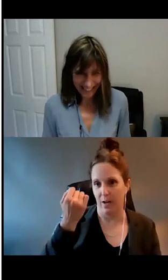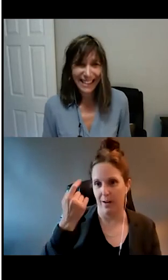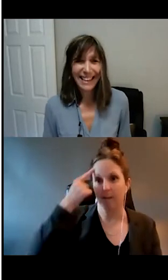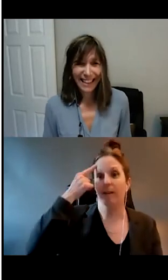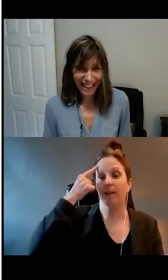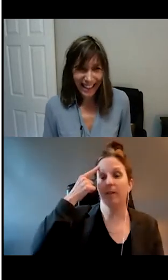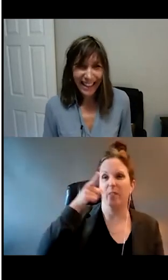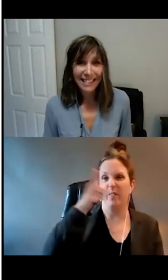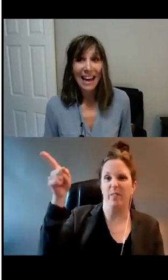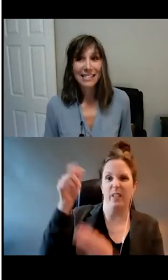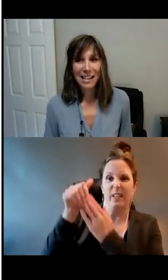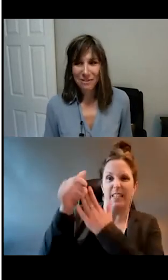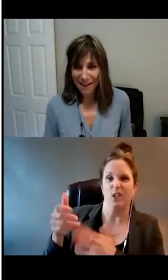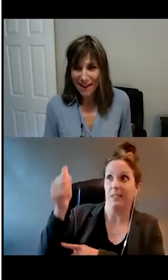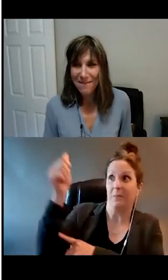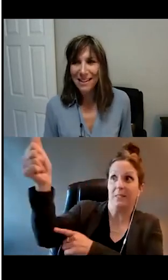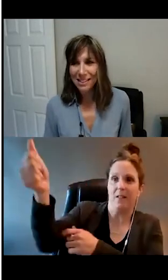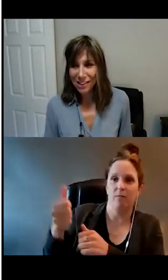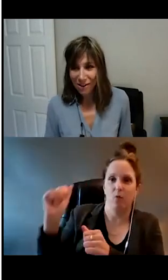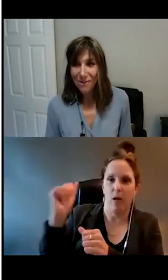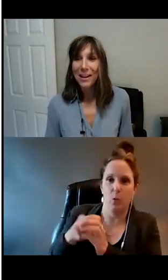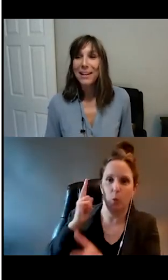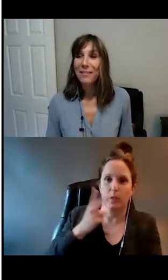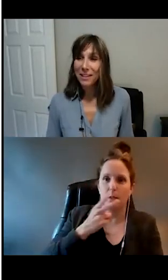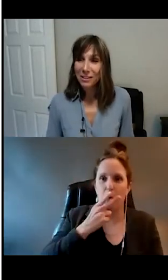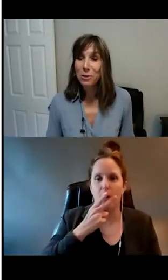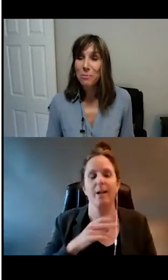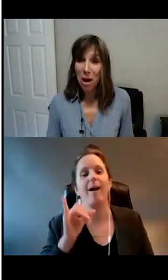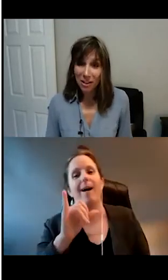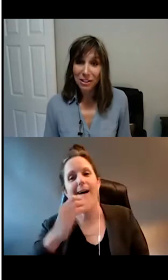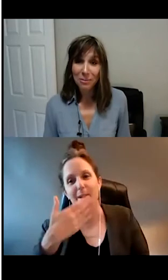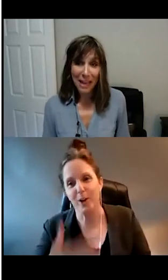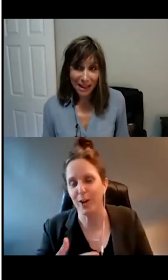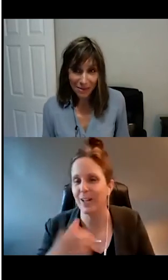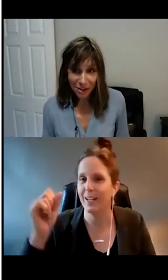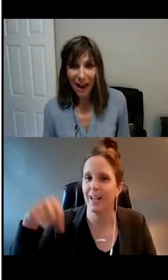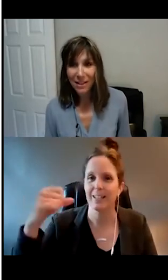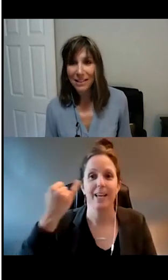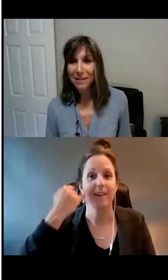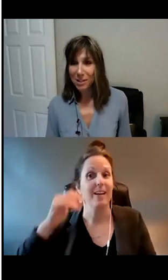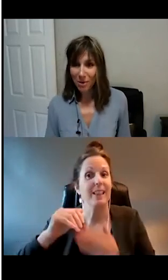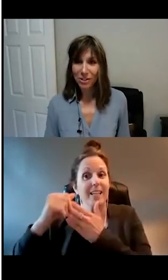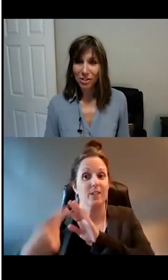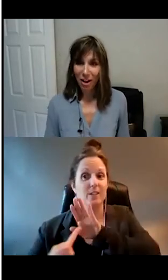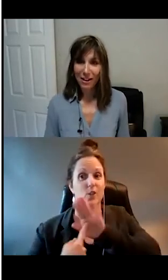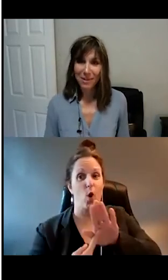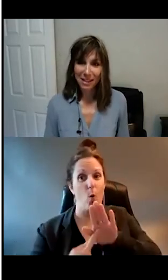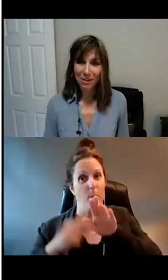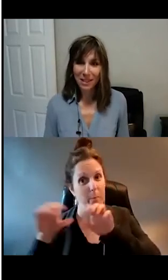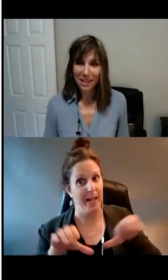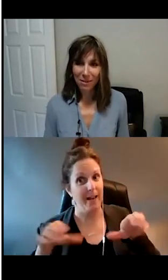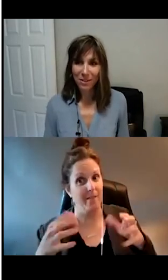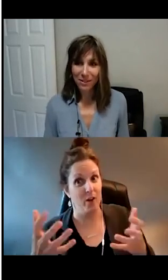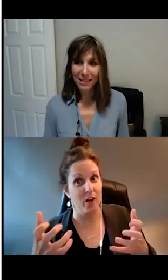experiences. That is a great one. So if leaders are modeling good behavior, having them smoke is not going to